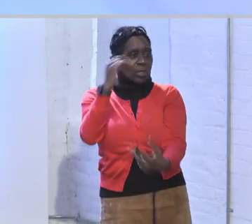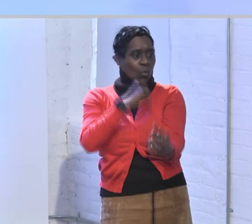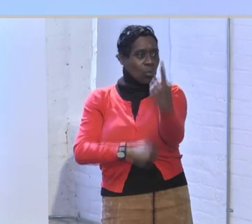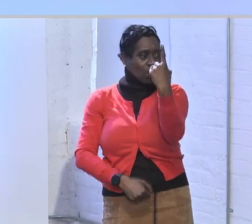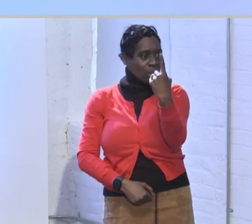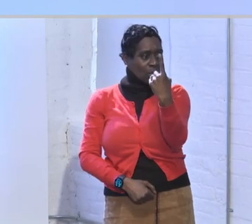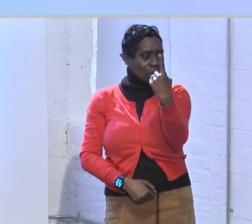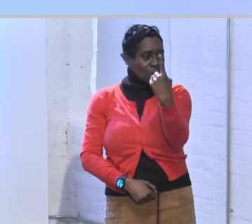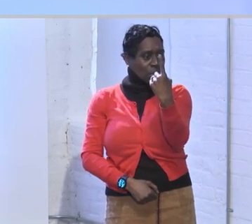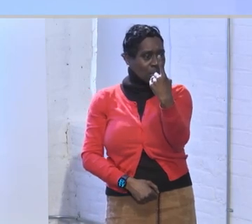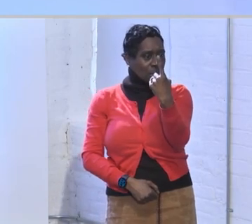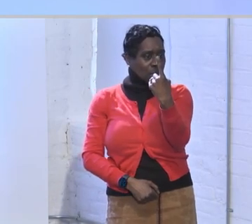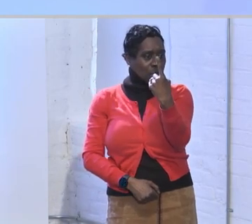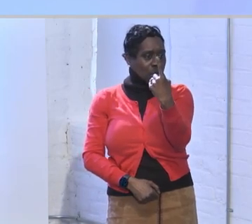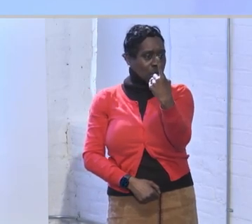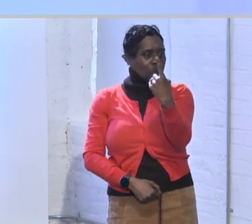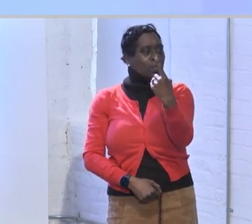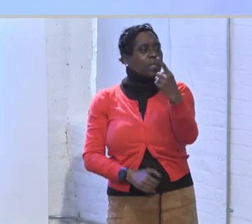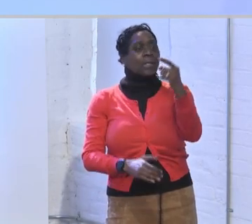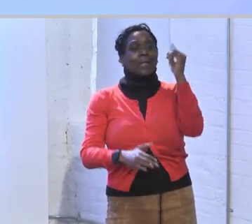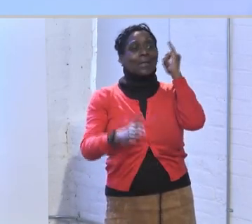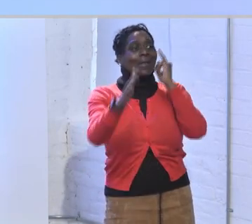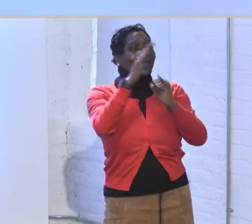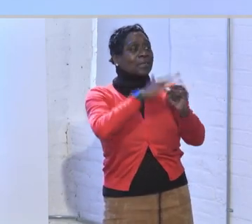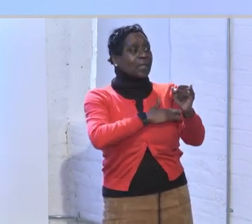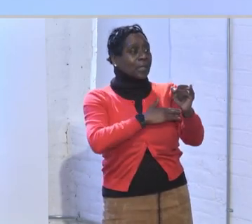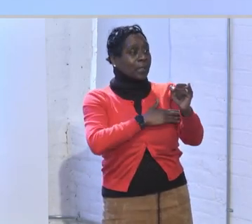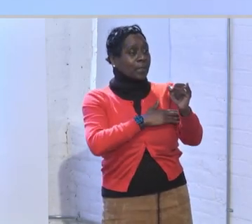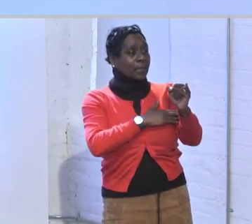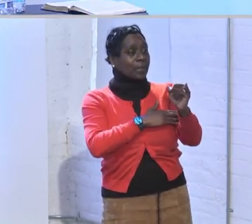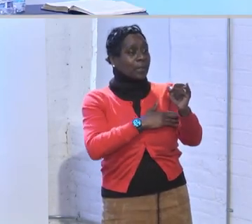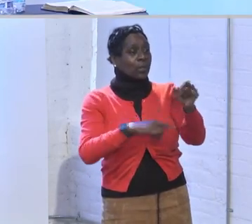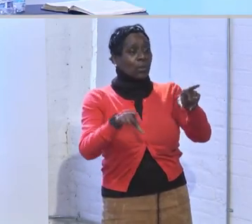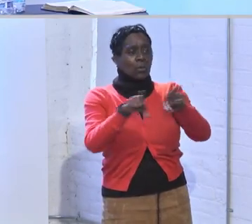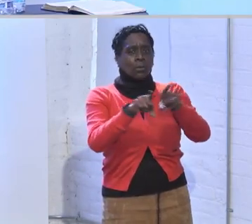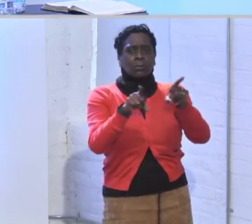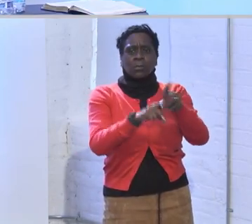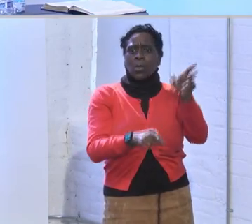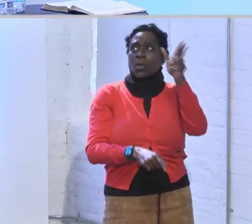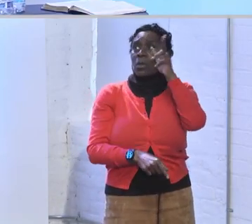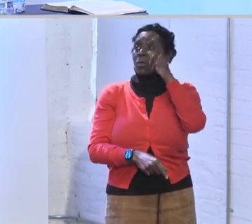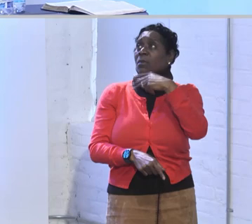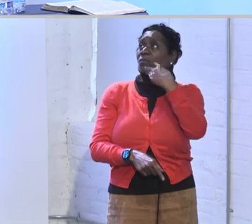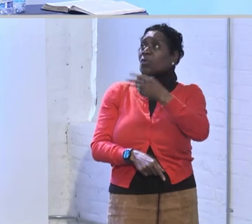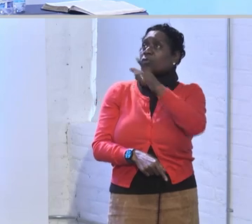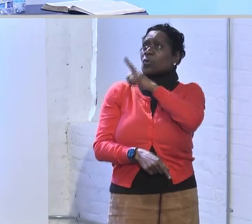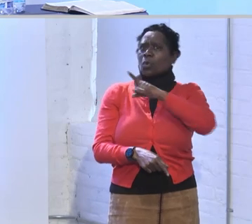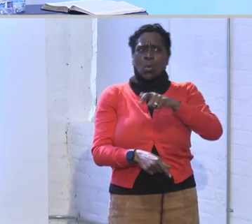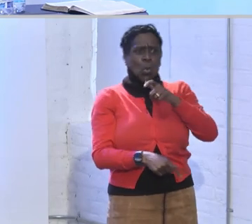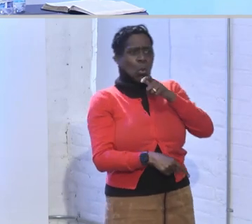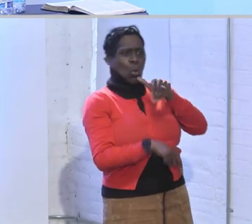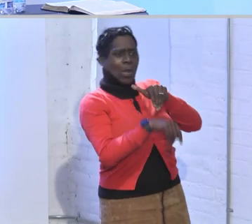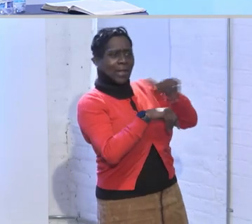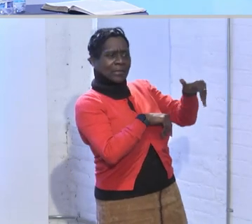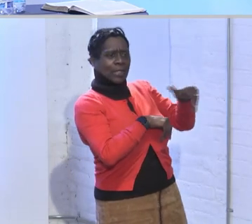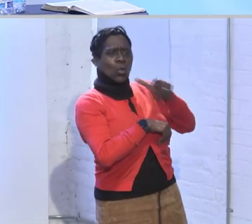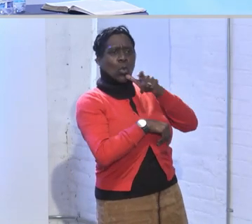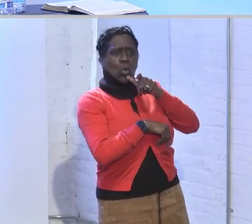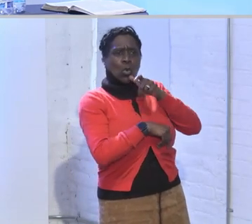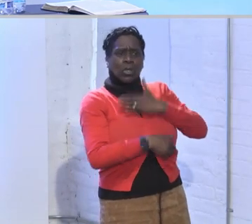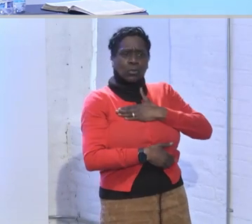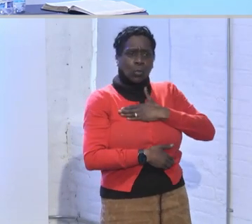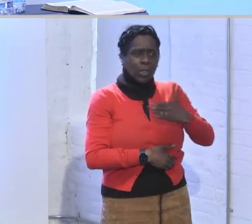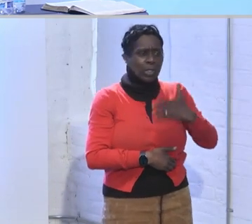persons. In Isaiah, also I heard the voice of the Lord saying, whom shall I send and who will go